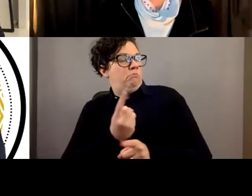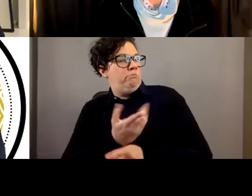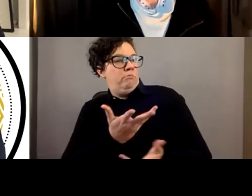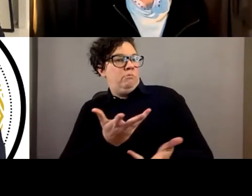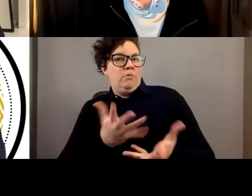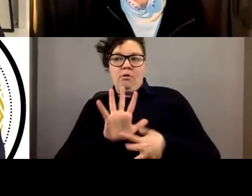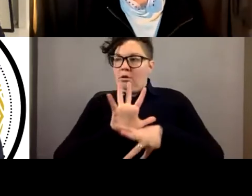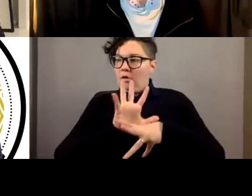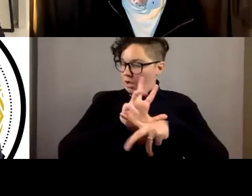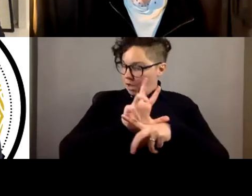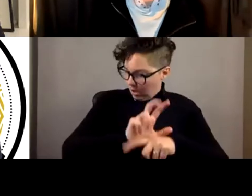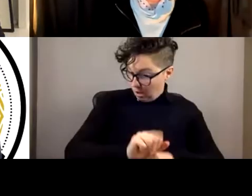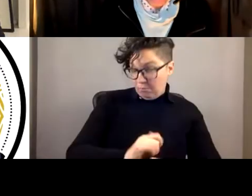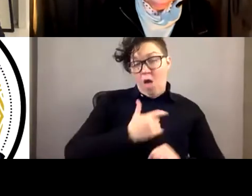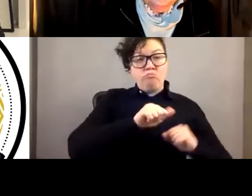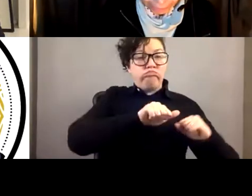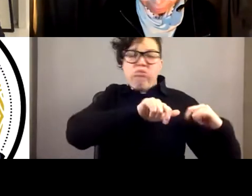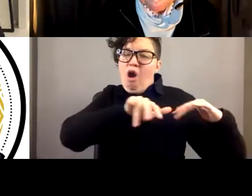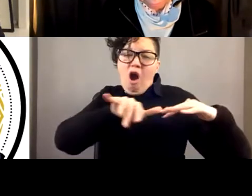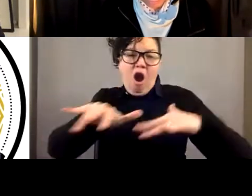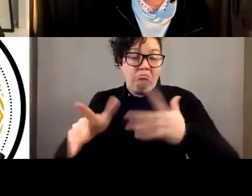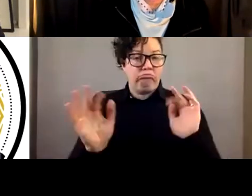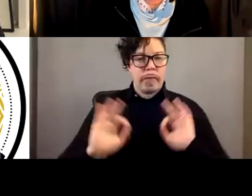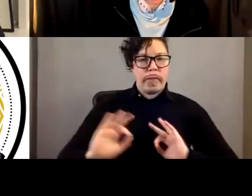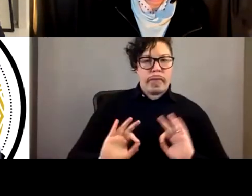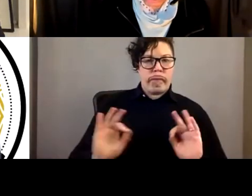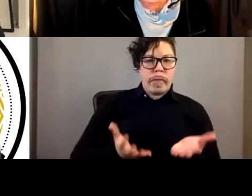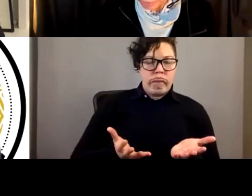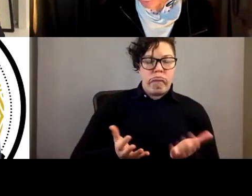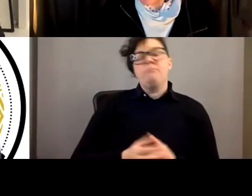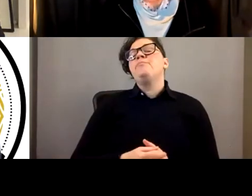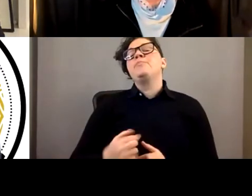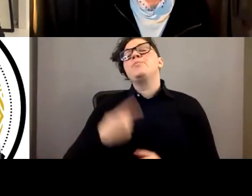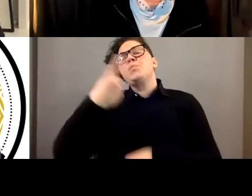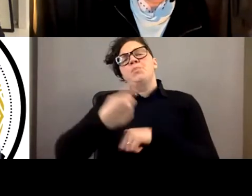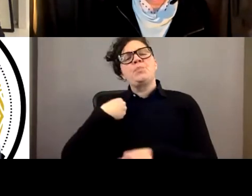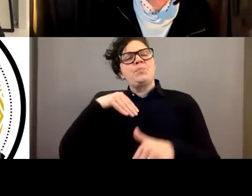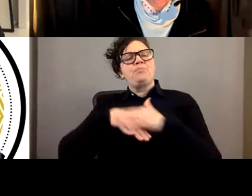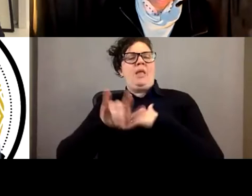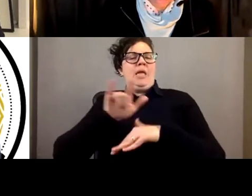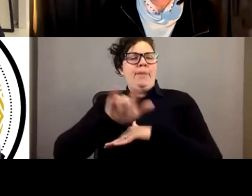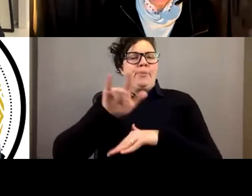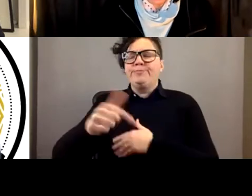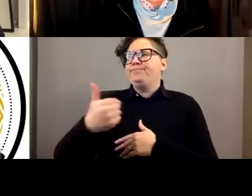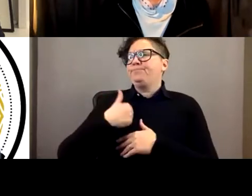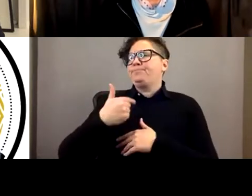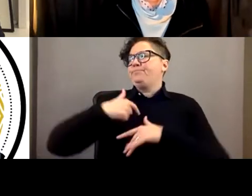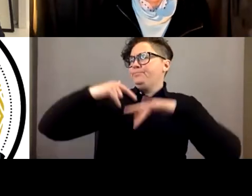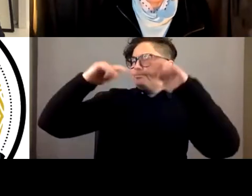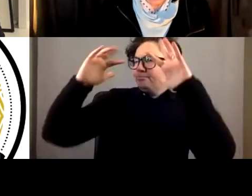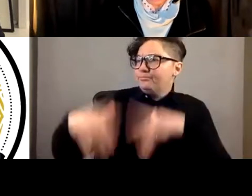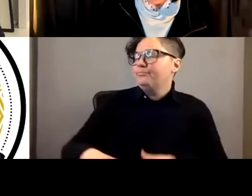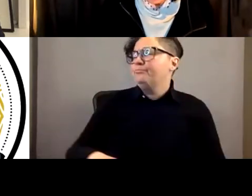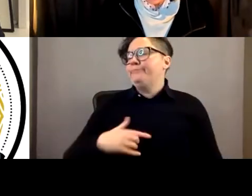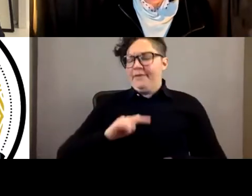was my recollection of sitting in an airport one day. It was snowing, and so my flight was late,